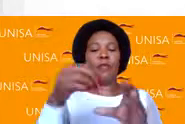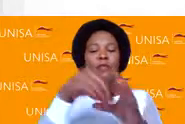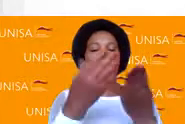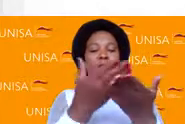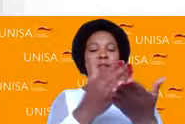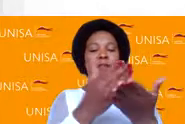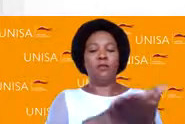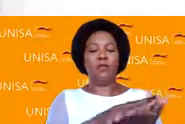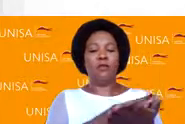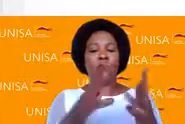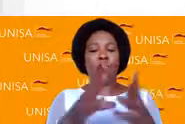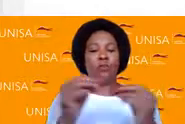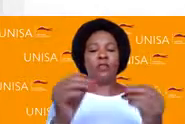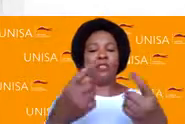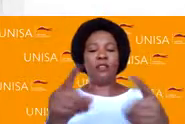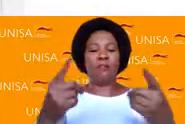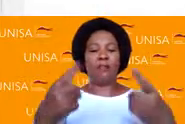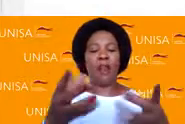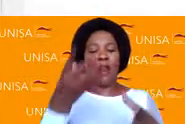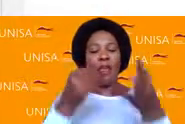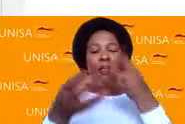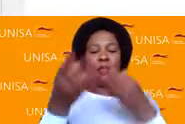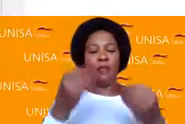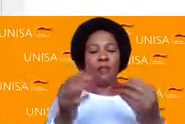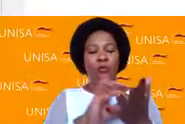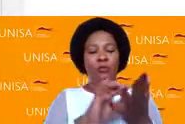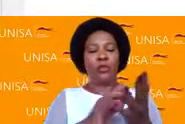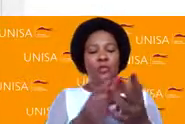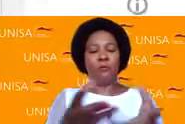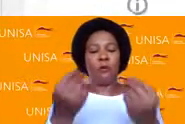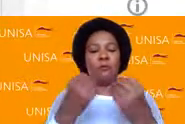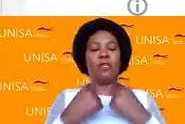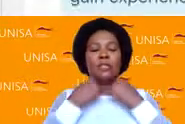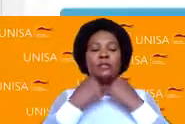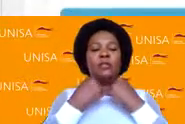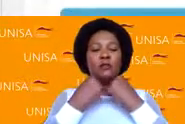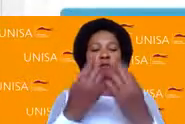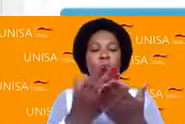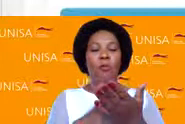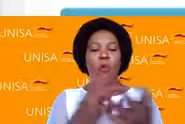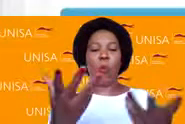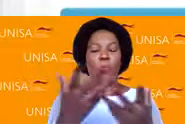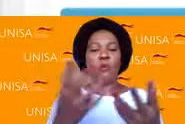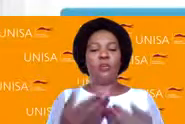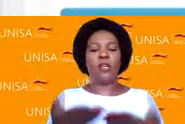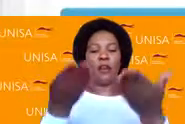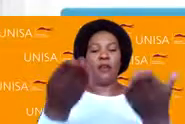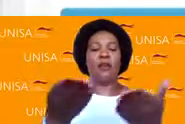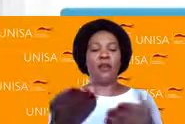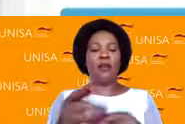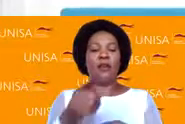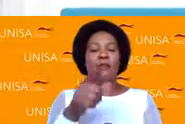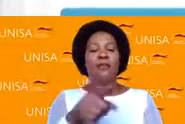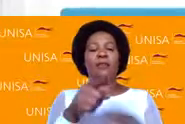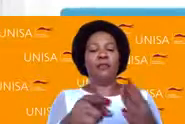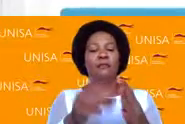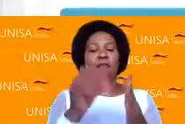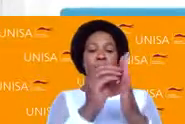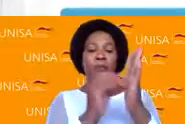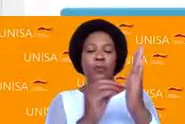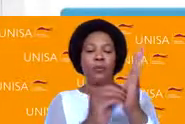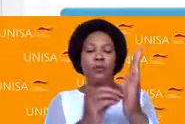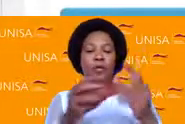learning units, you will eventually get to the assignments on the page where you have to submit. So it's ordered in the way you should be